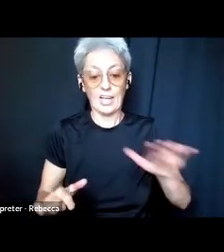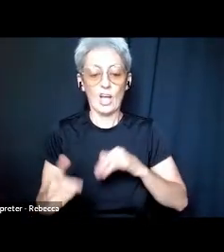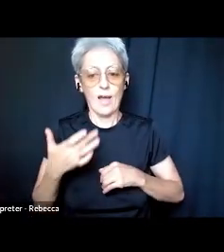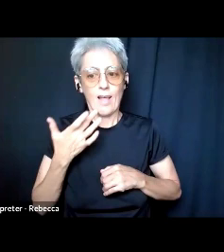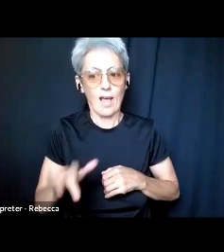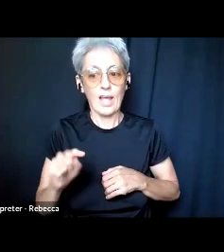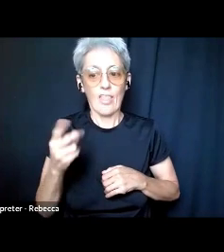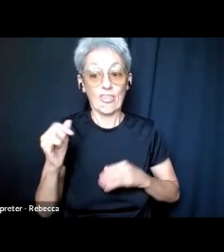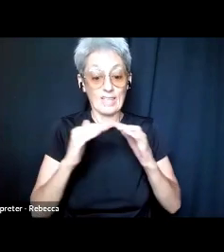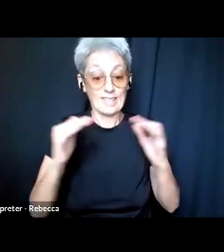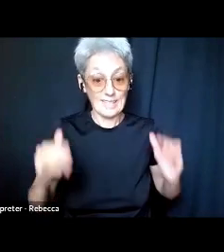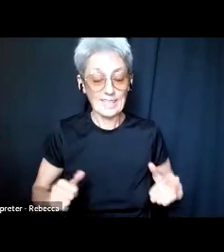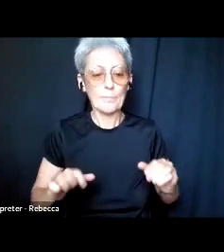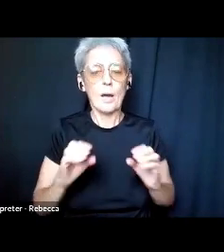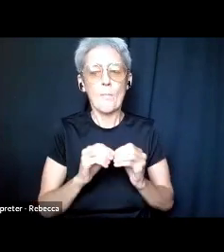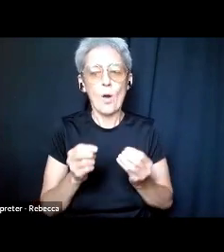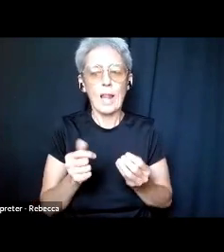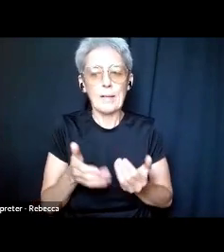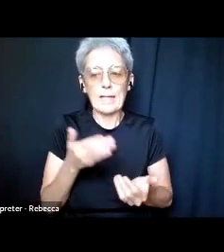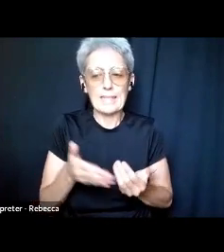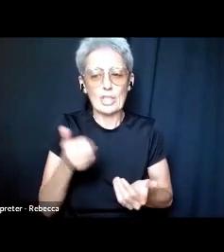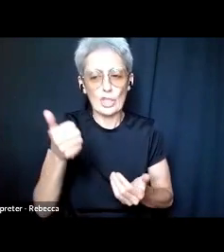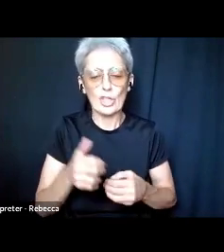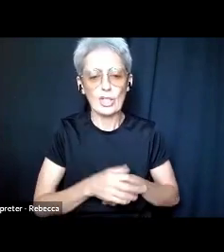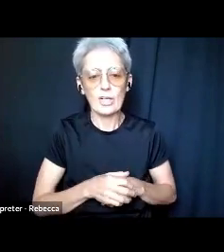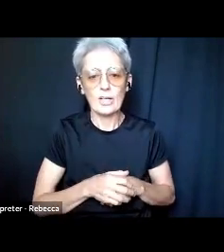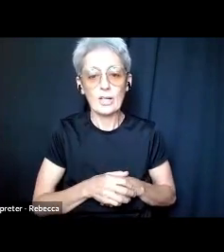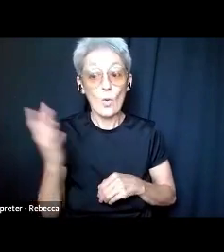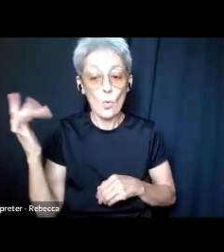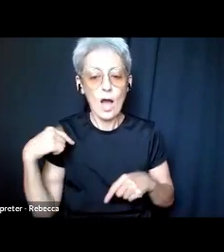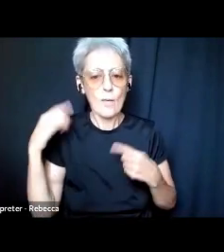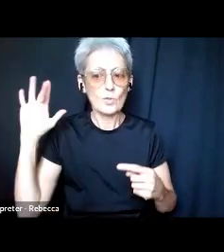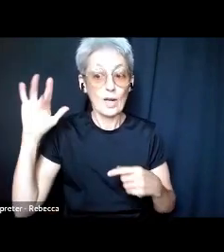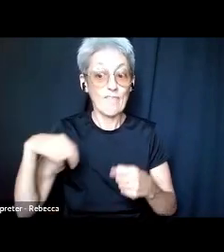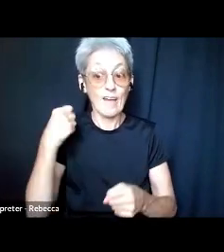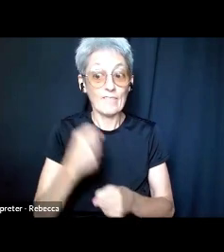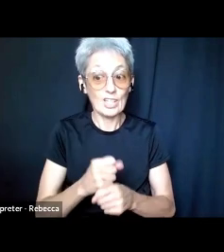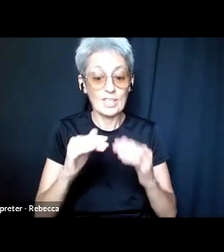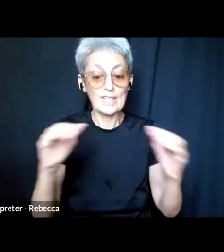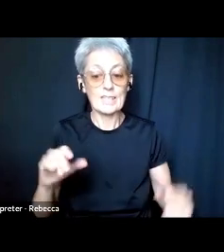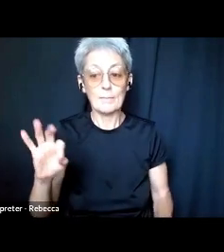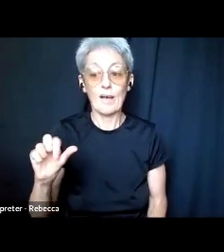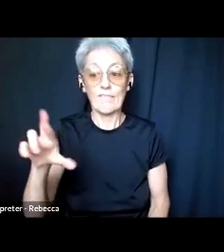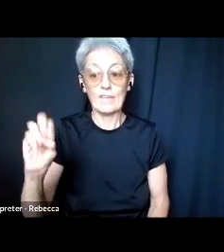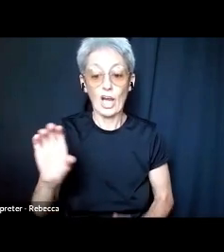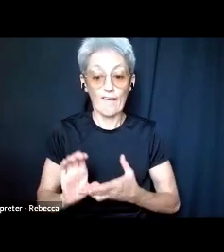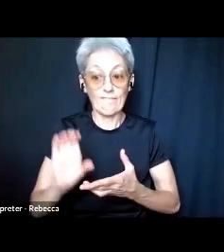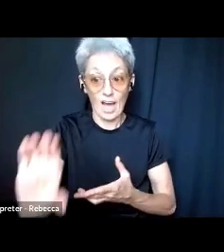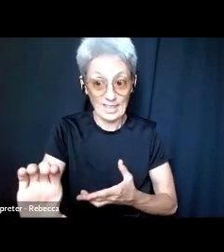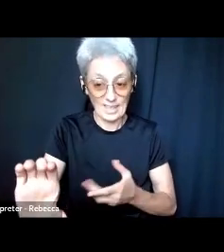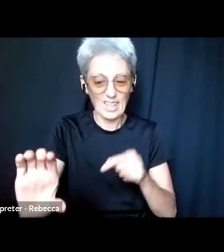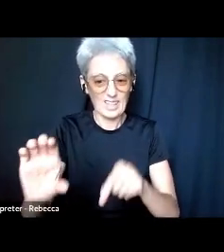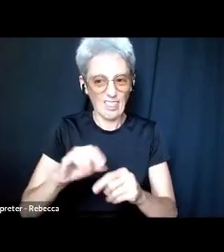a bit easier to navigate because we have about 25 years of system of care funding in our state that has helped us